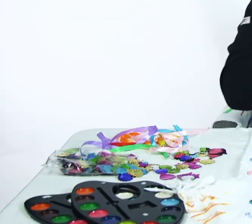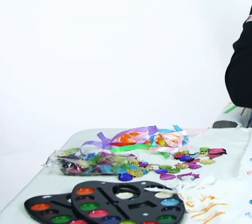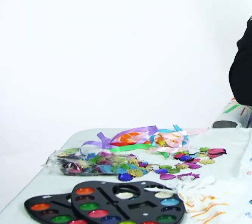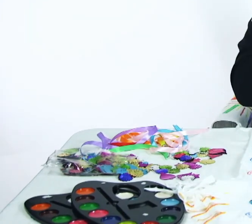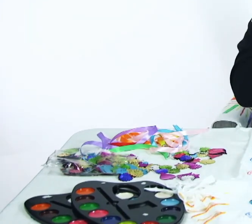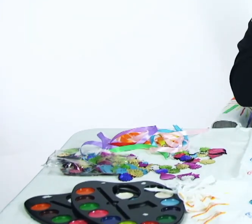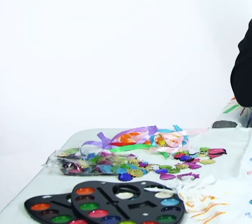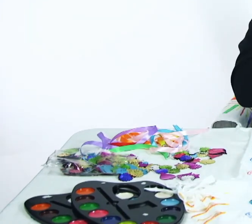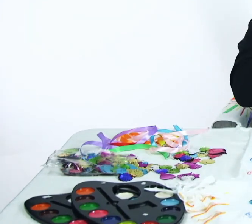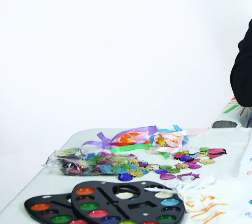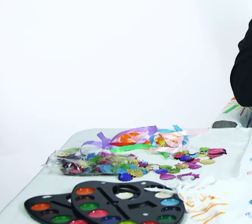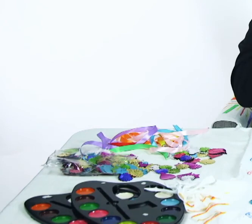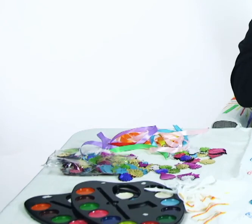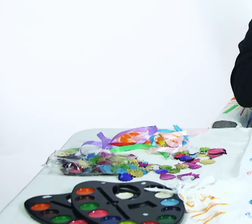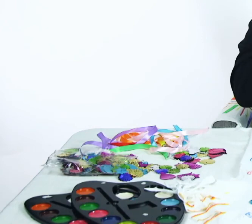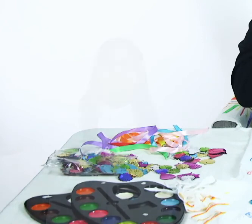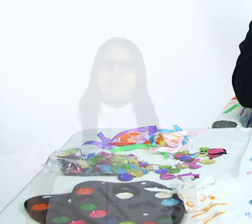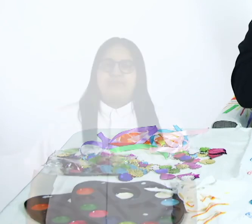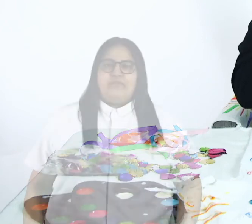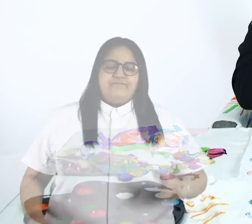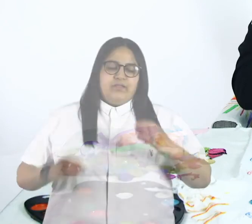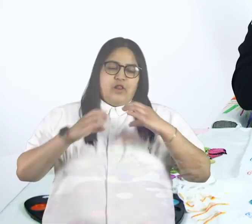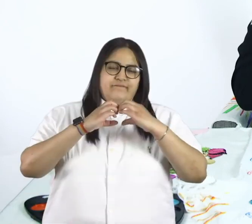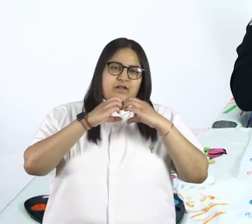Then we have this love heart.